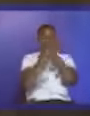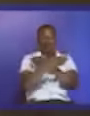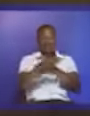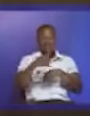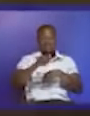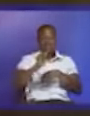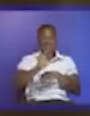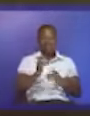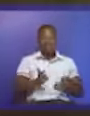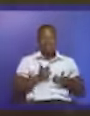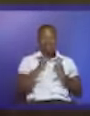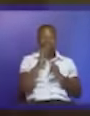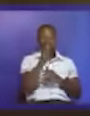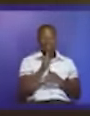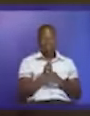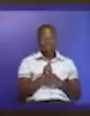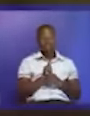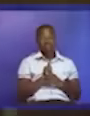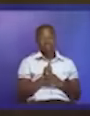prevail.